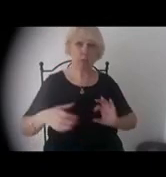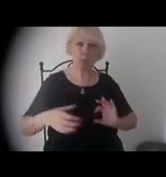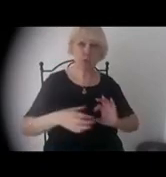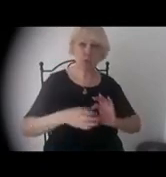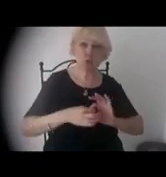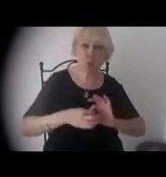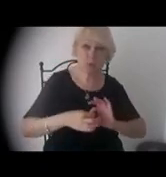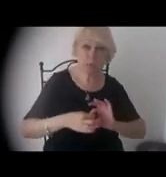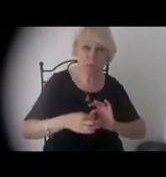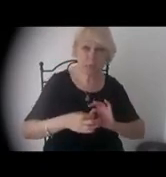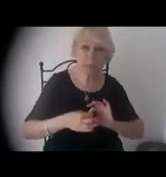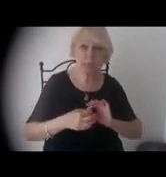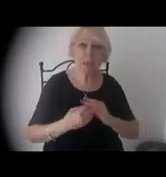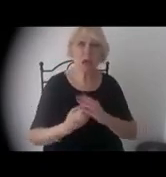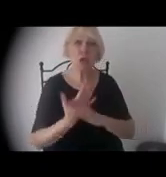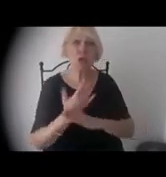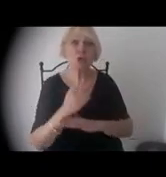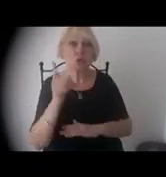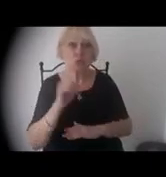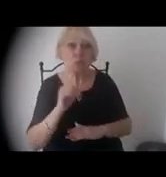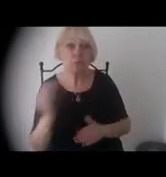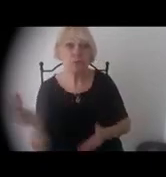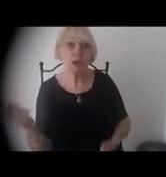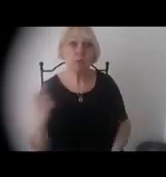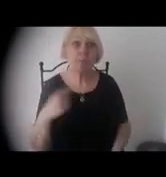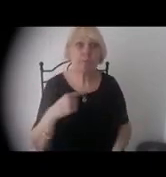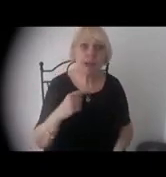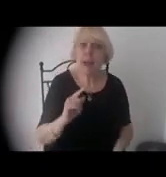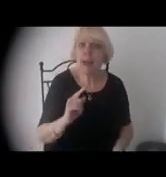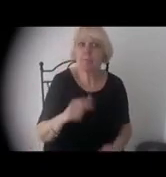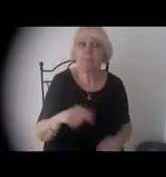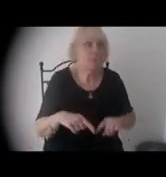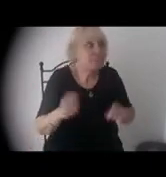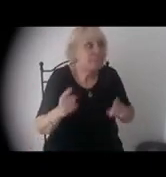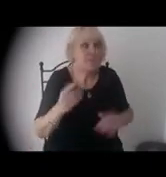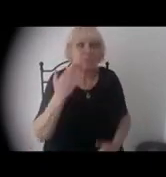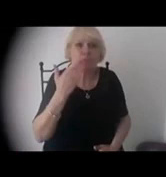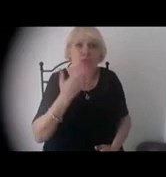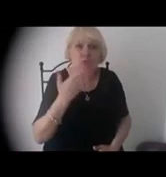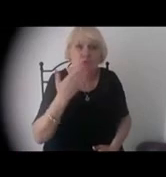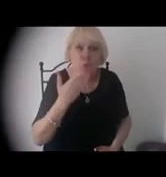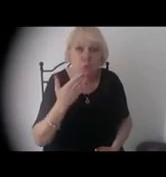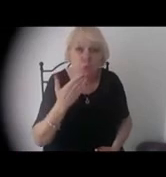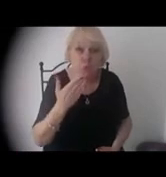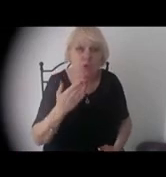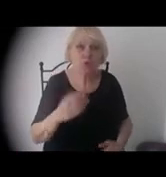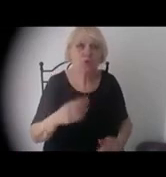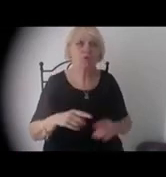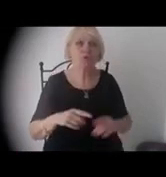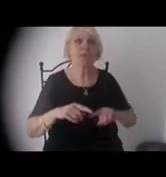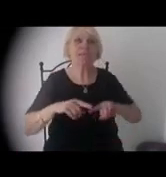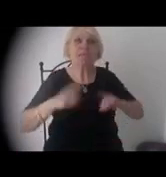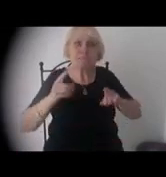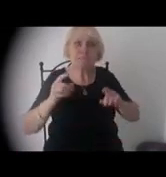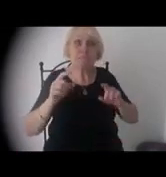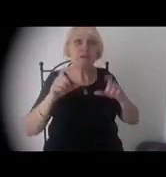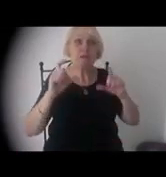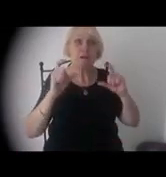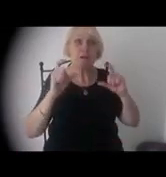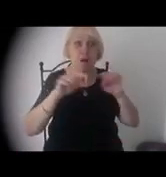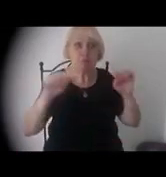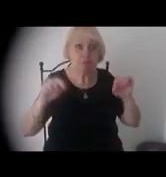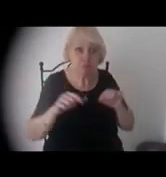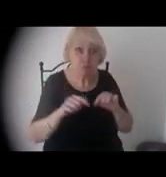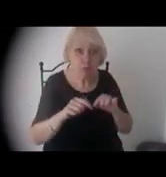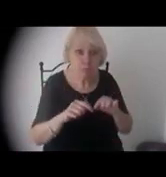pupils who are coming back, but they're not coming back to the school they knew, and they're not coming back to their previous classes. So the golden rule with transitions is